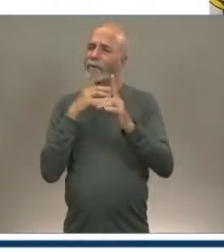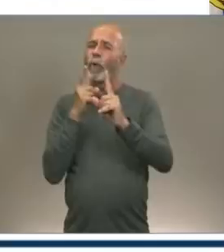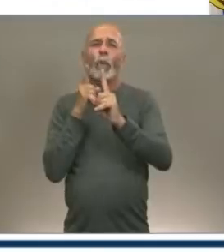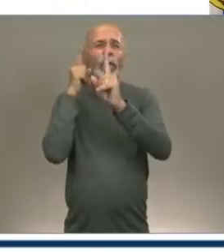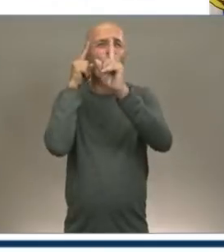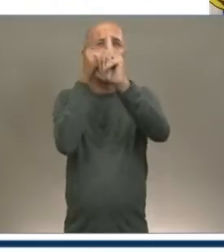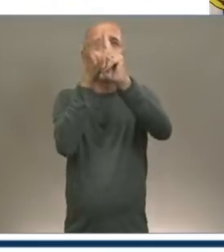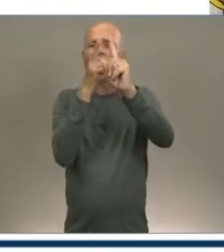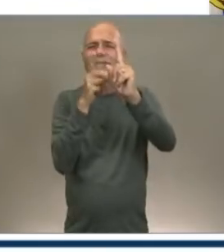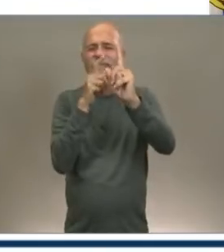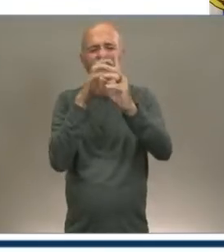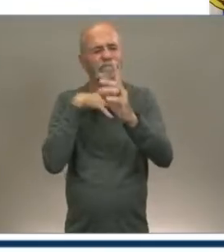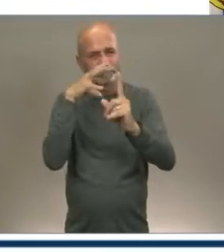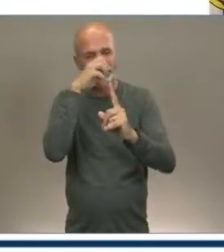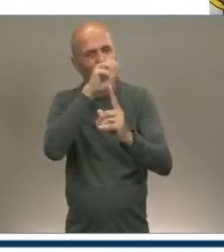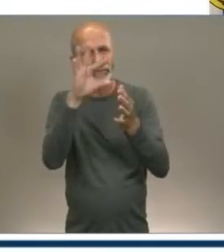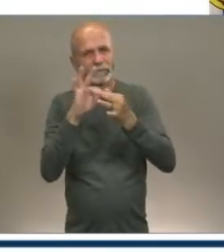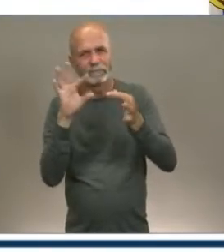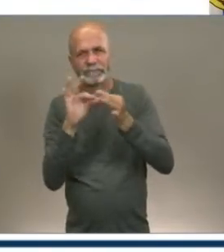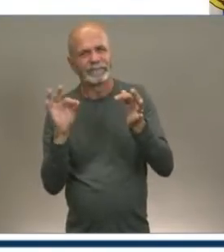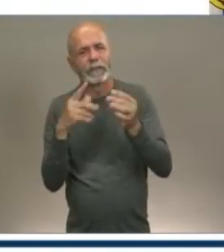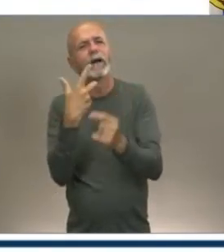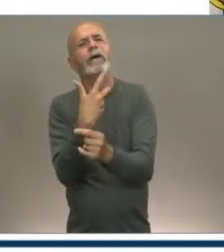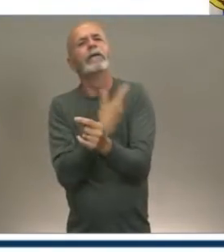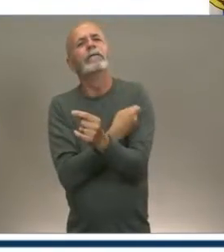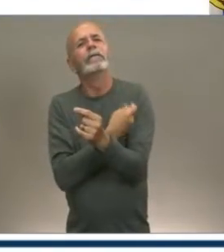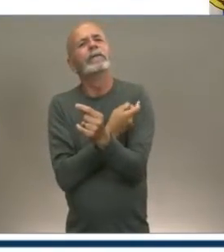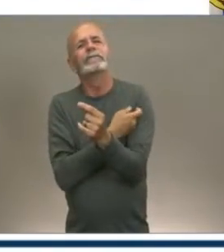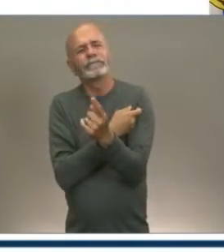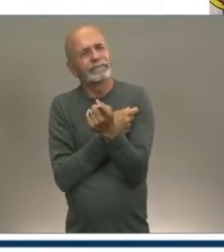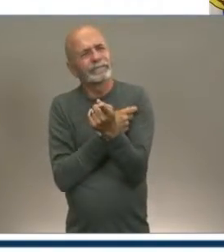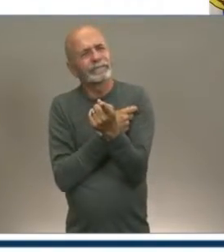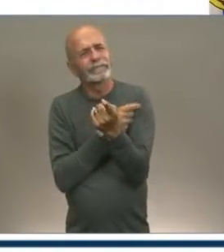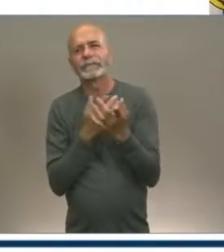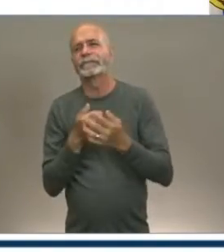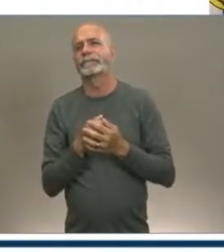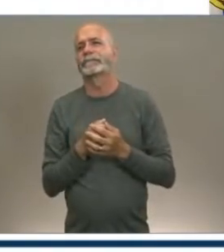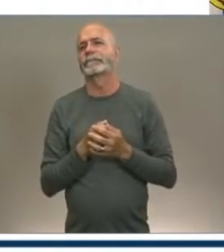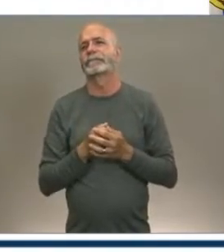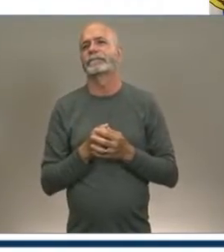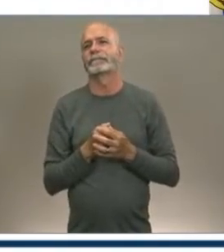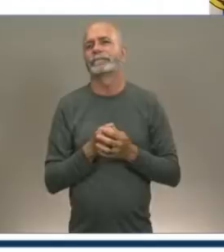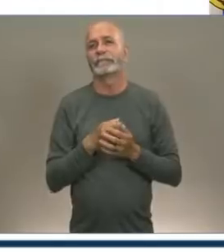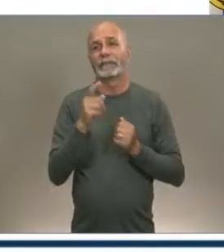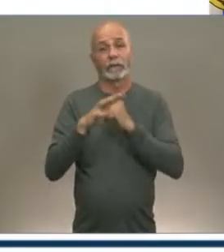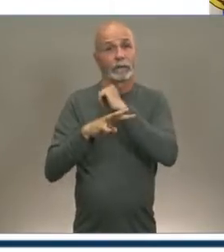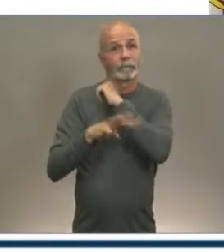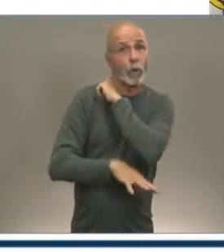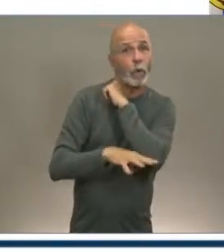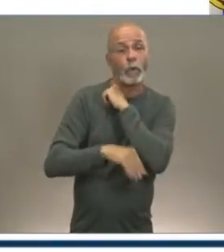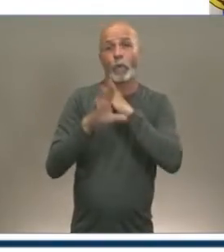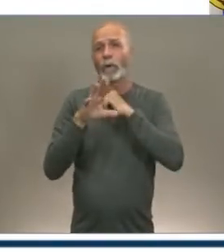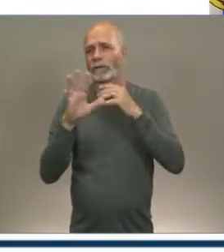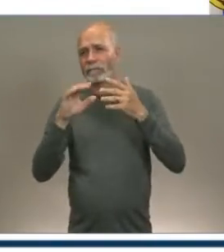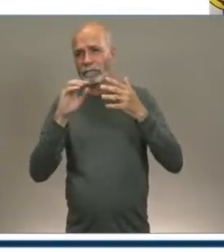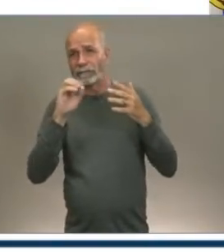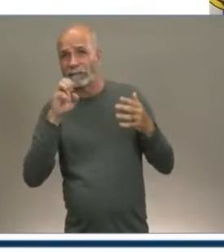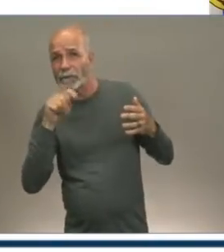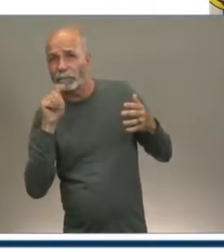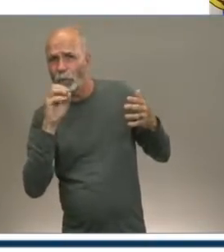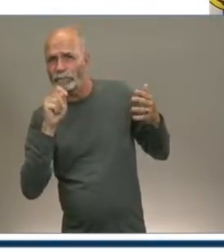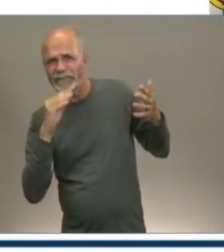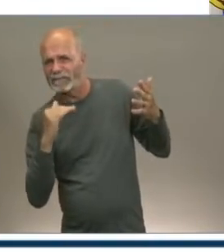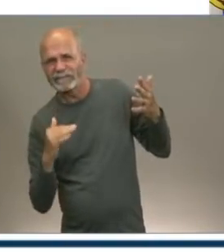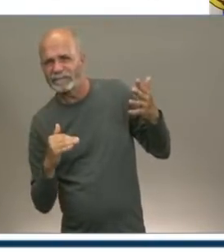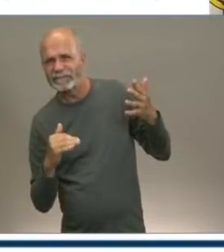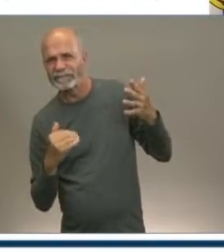opposed to, say, September, October? Where are we now in terms of getting everybody vaccinated because of the increase in vaccine that we're